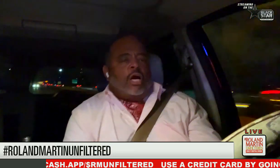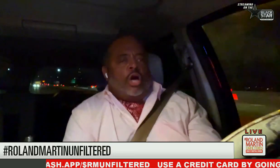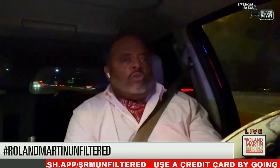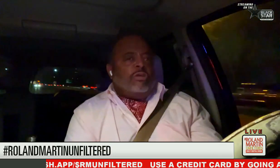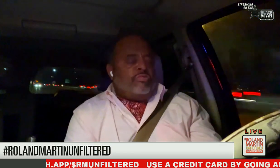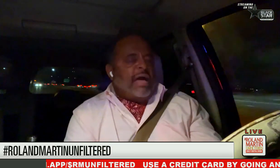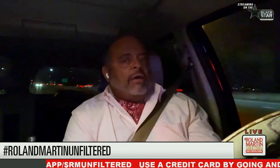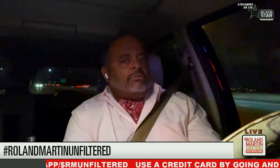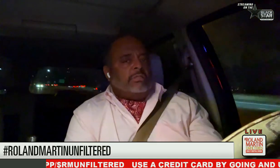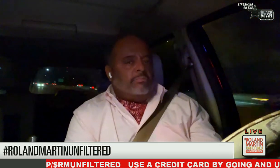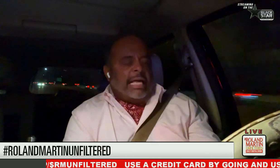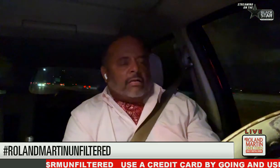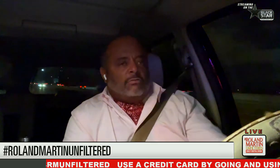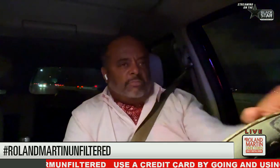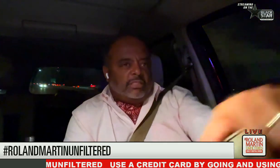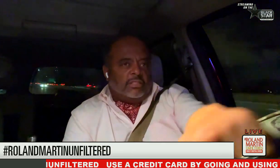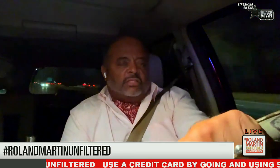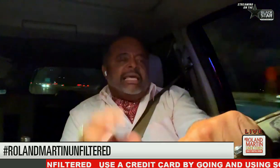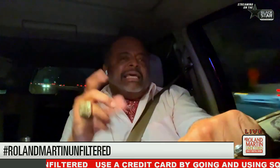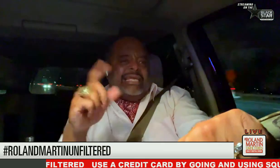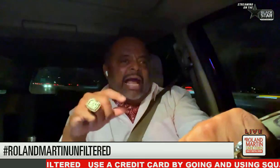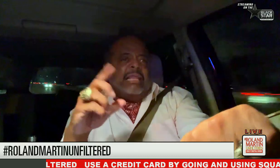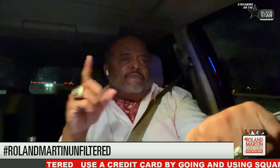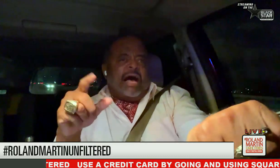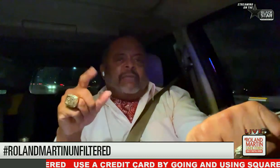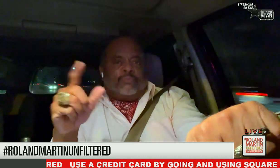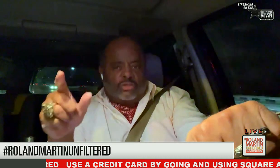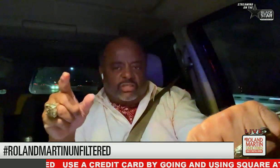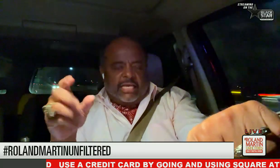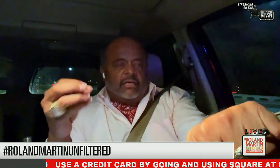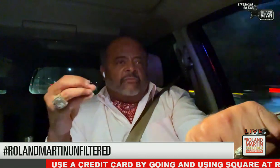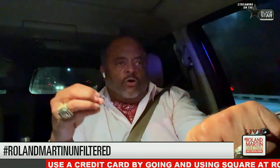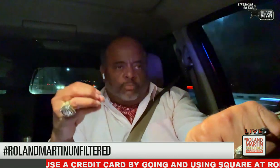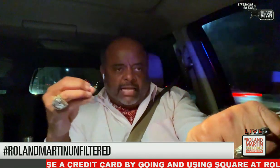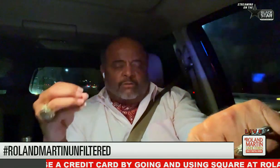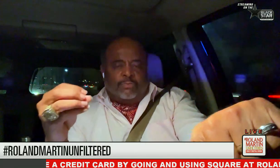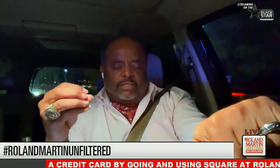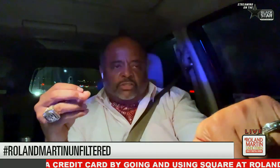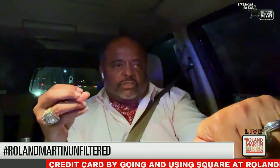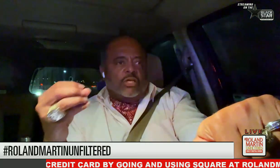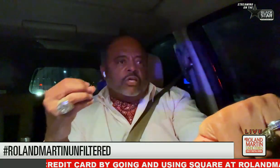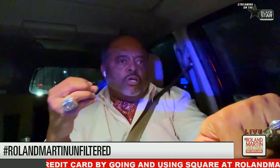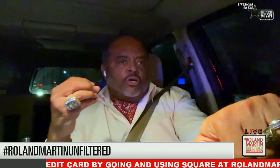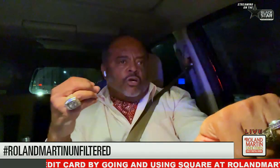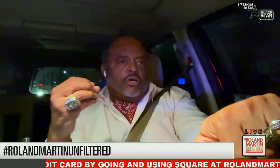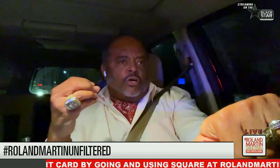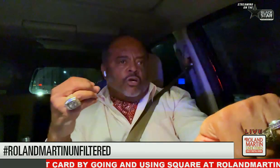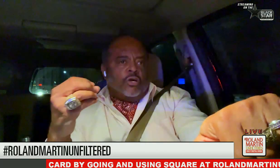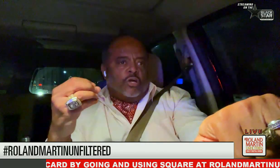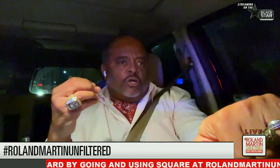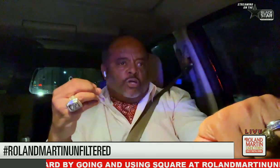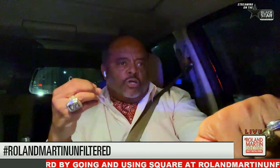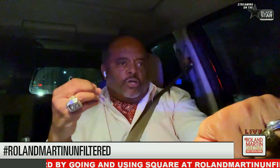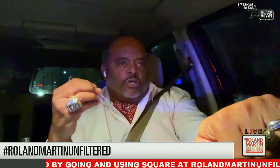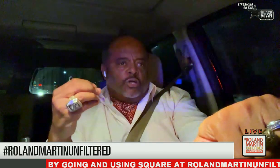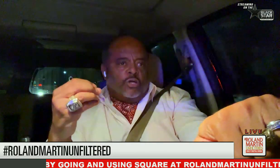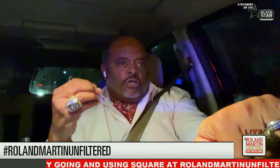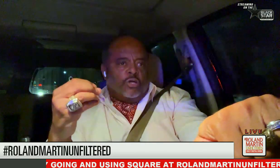really have 100,000 Black-owned businesses. 95% of all Black-owned businesses